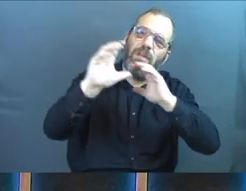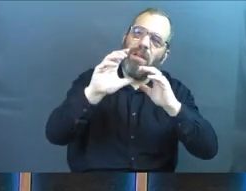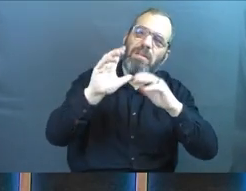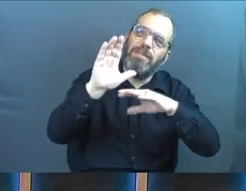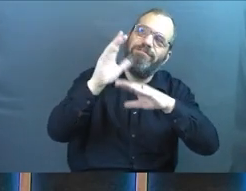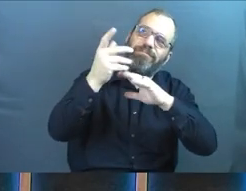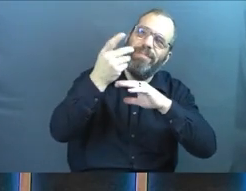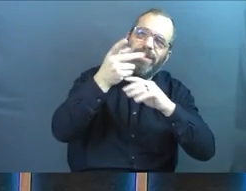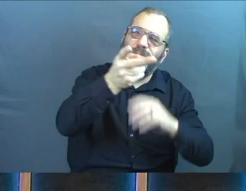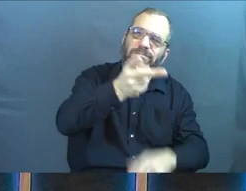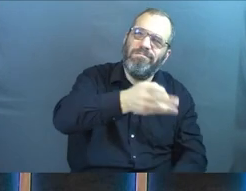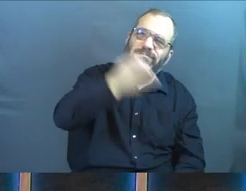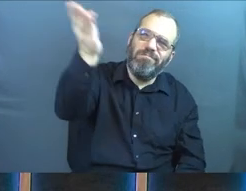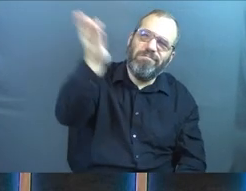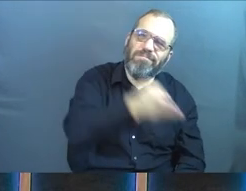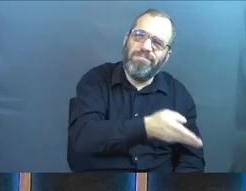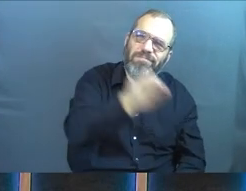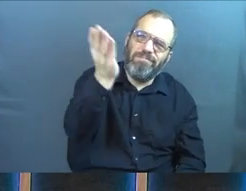doing business with him.